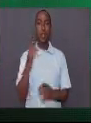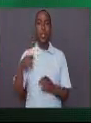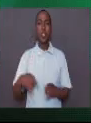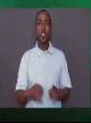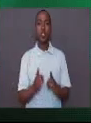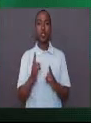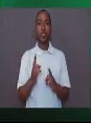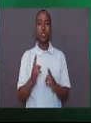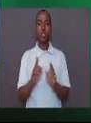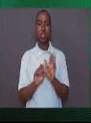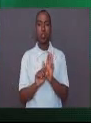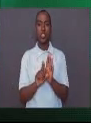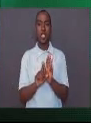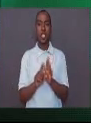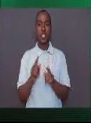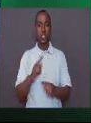genetic engineering,